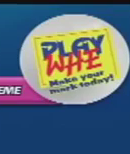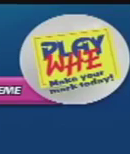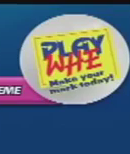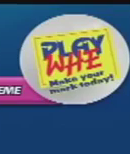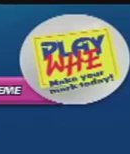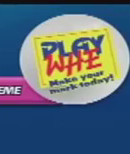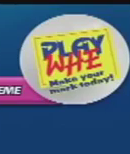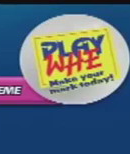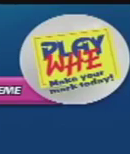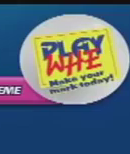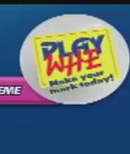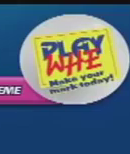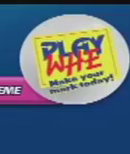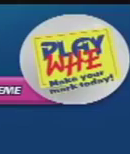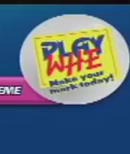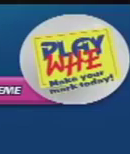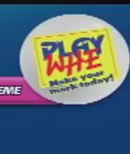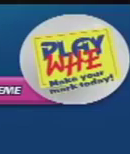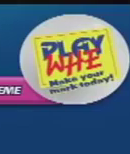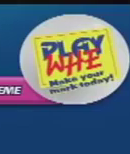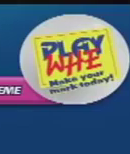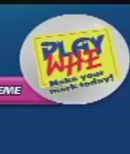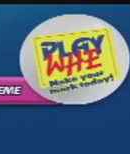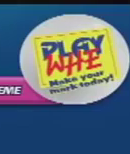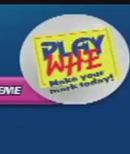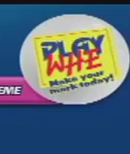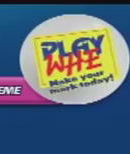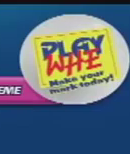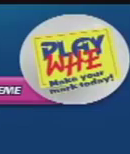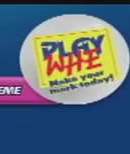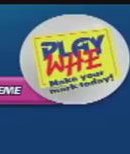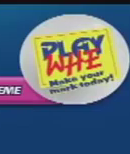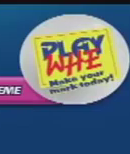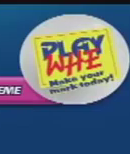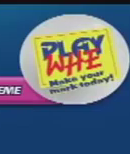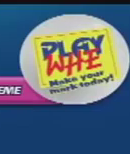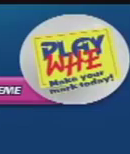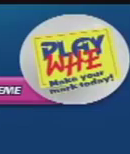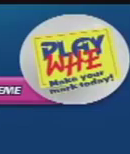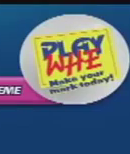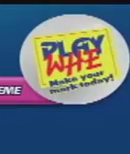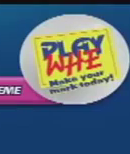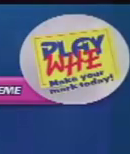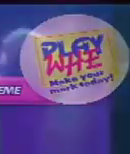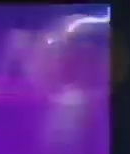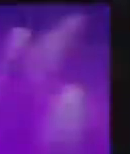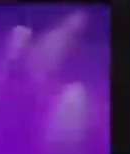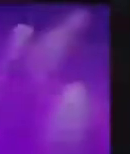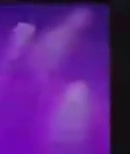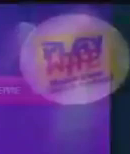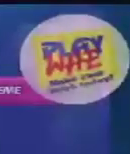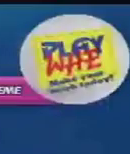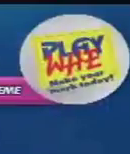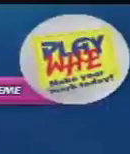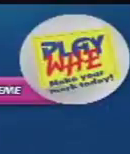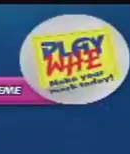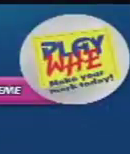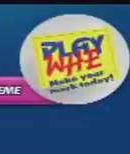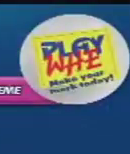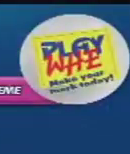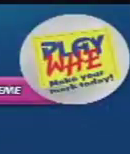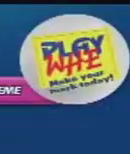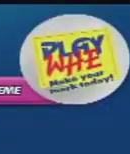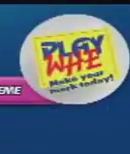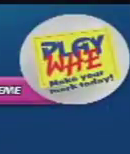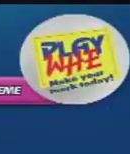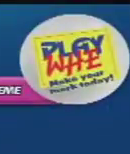If the Mega Ultra Ball calls, you win an additional $110 for every $1 played. And if the Mega Extreme Ball calls, you can win even more, an